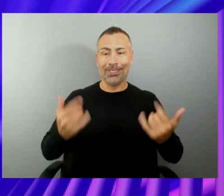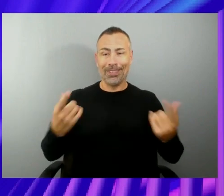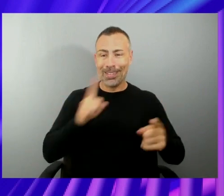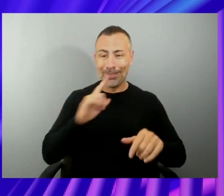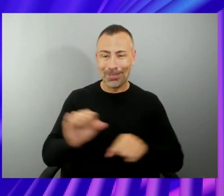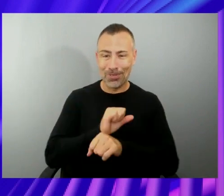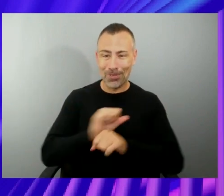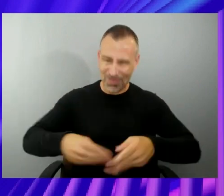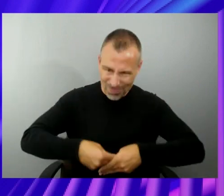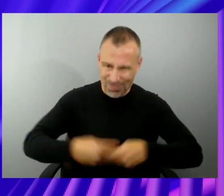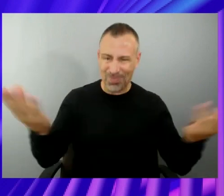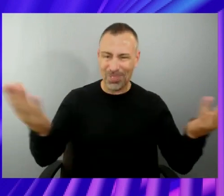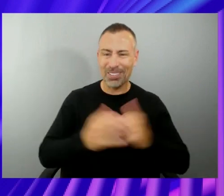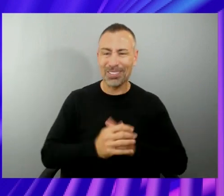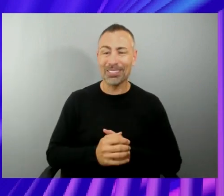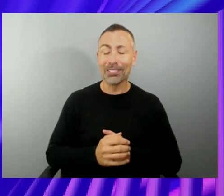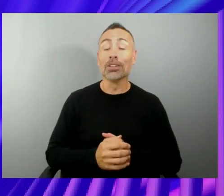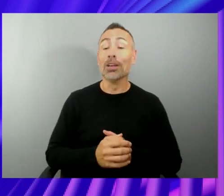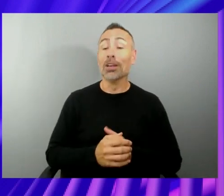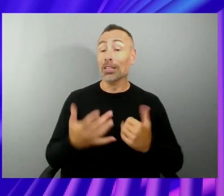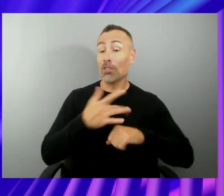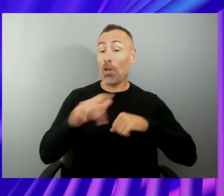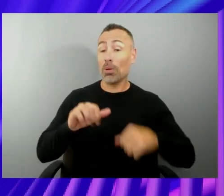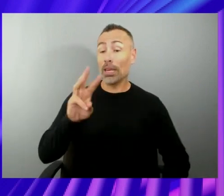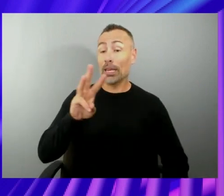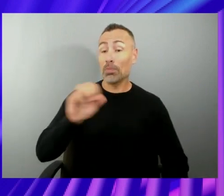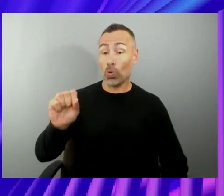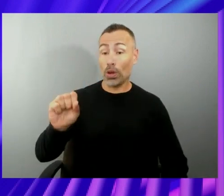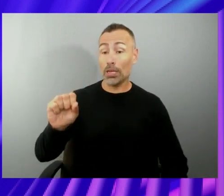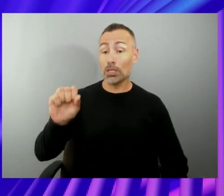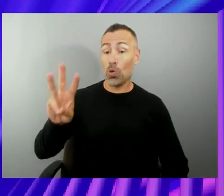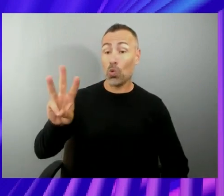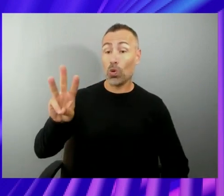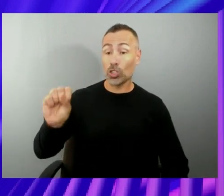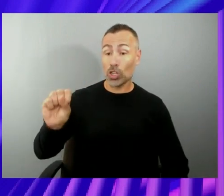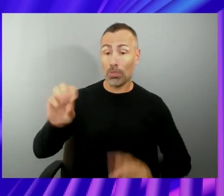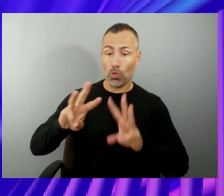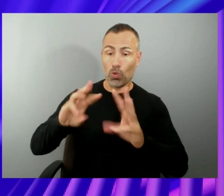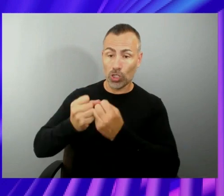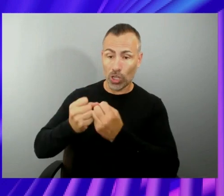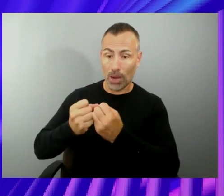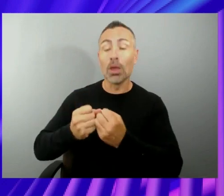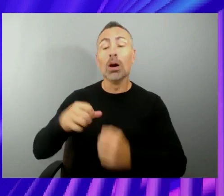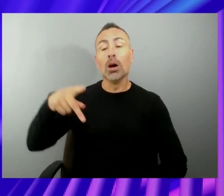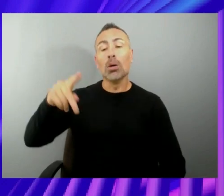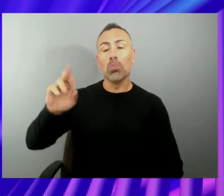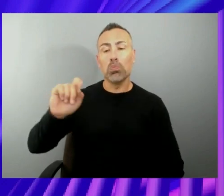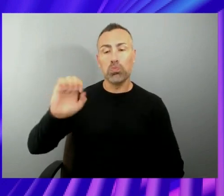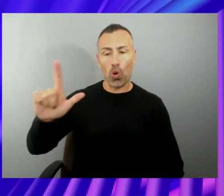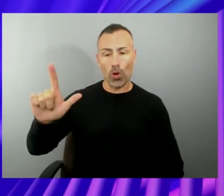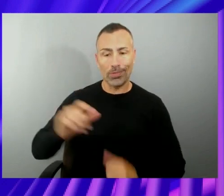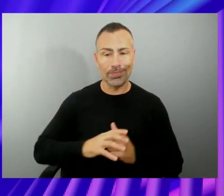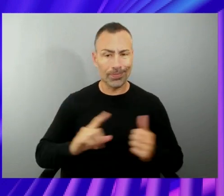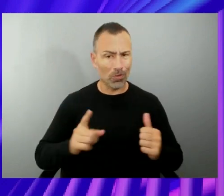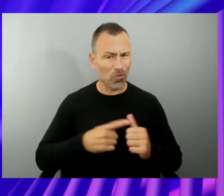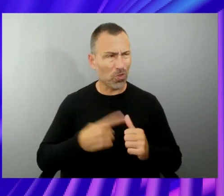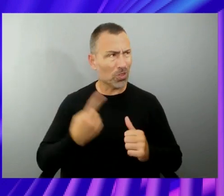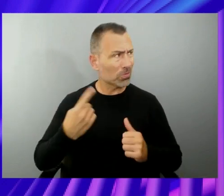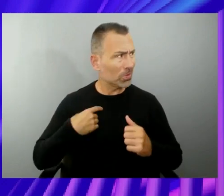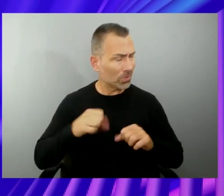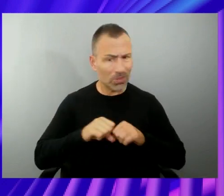It's on the AWS Workshops portal. The first one has just been released. I think the link should be in there right